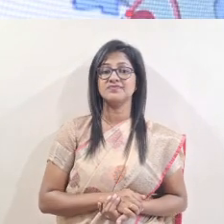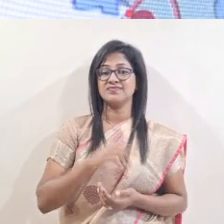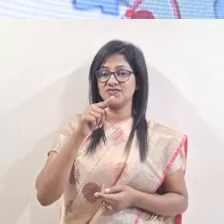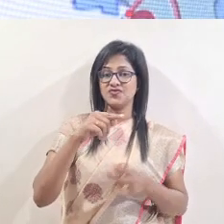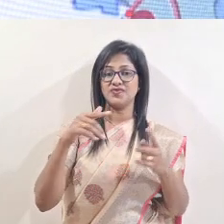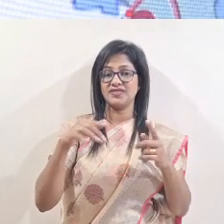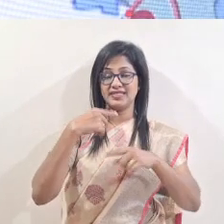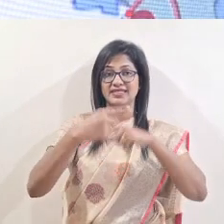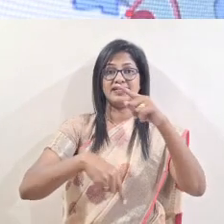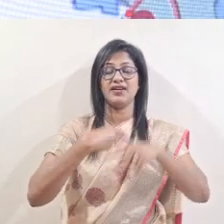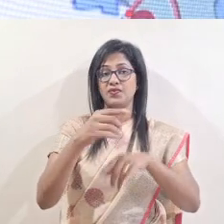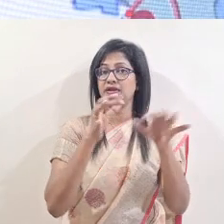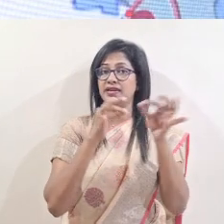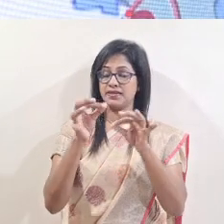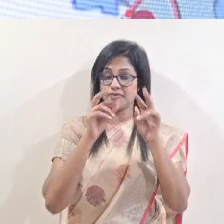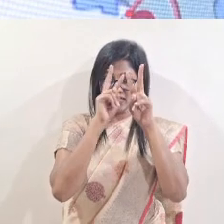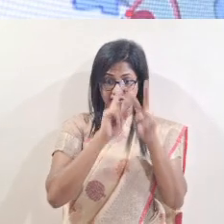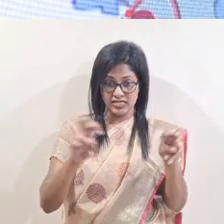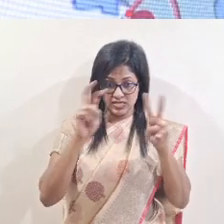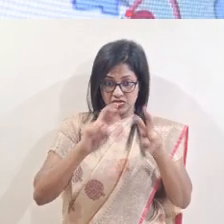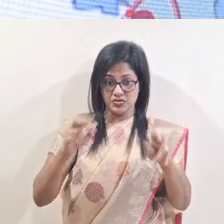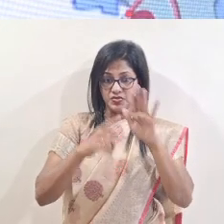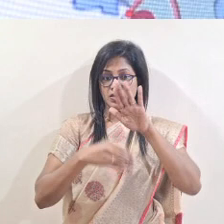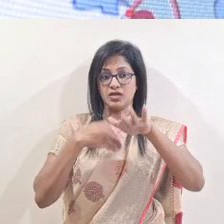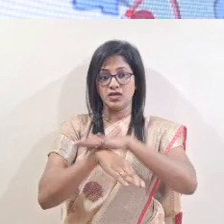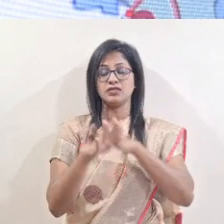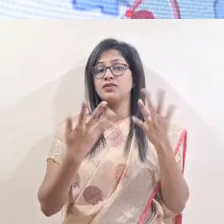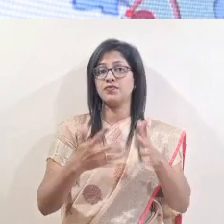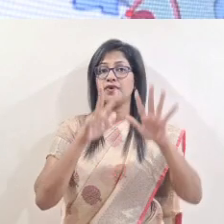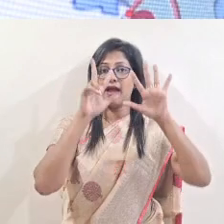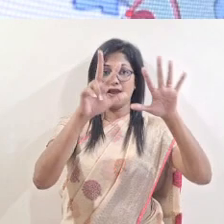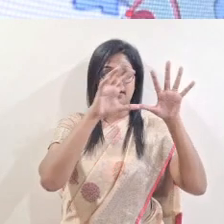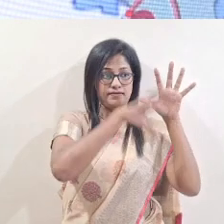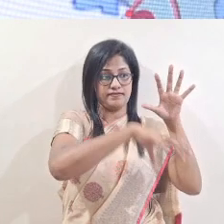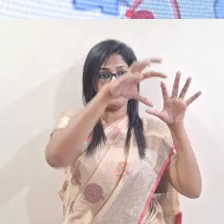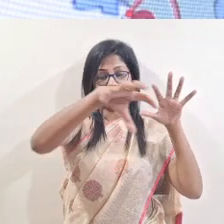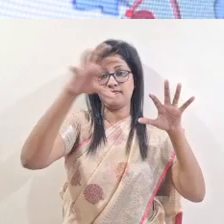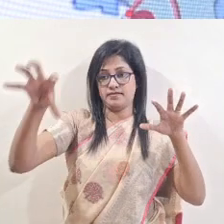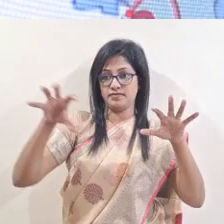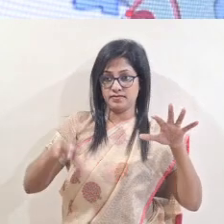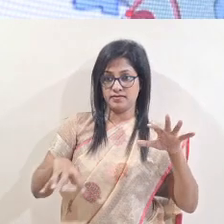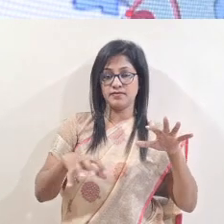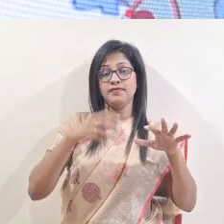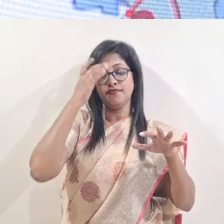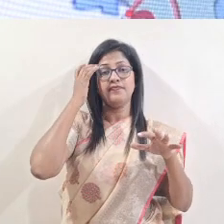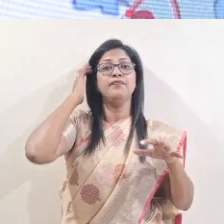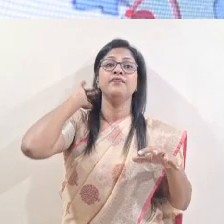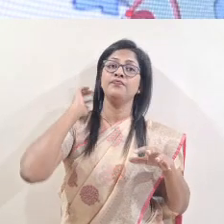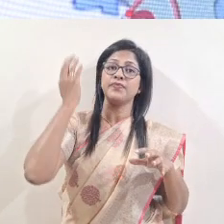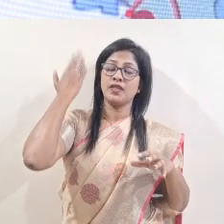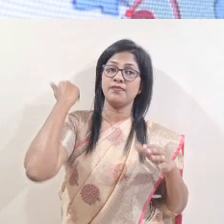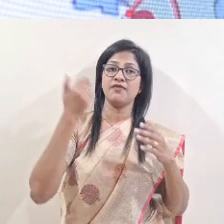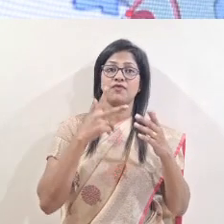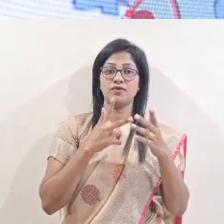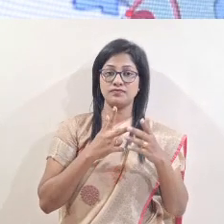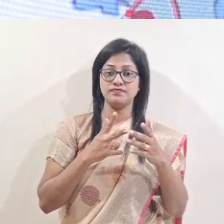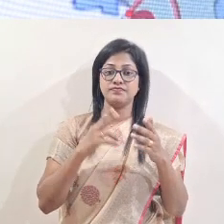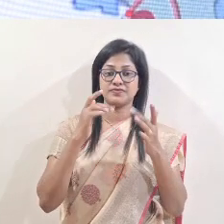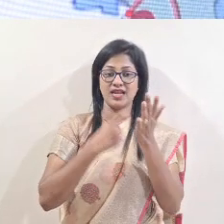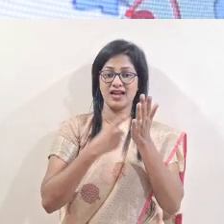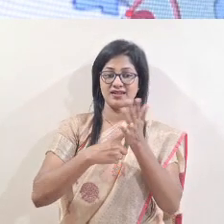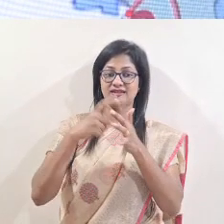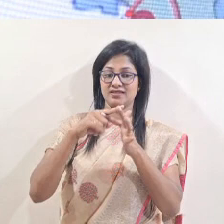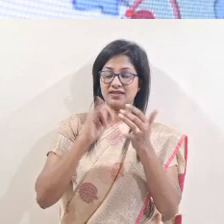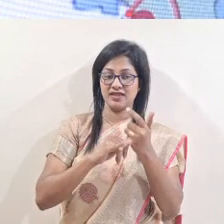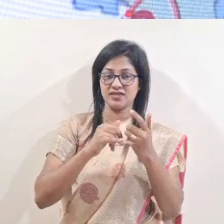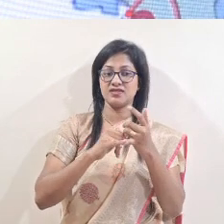to defining the study area. Now there were 8 corridors that were launched for that the RITS network consists of, and